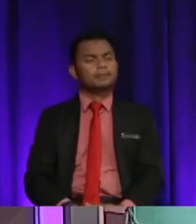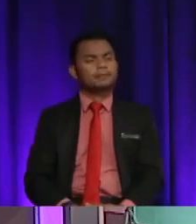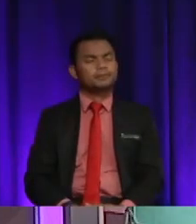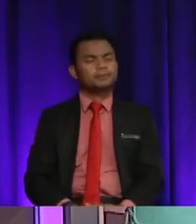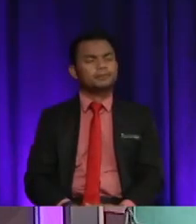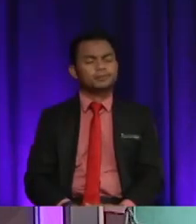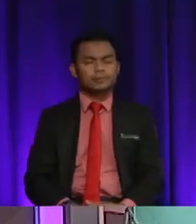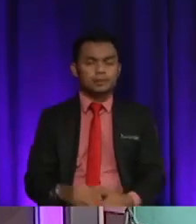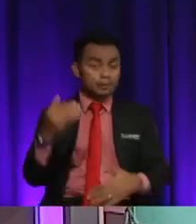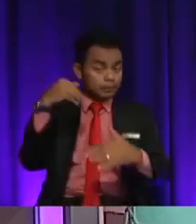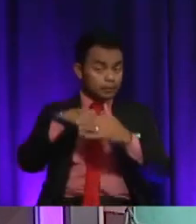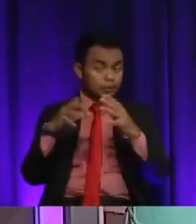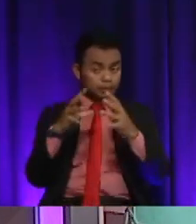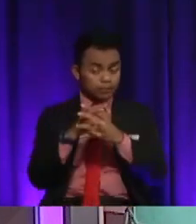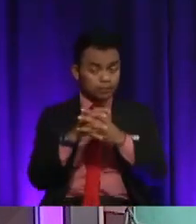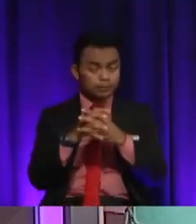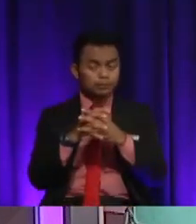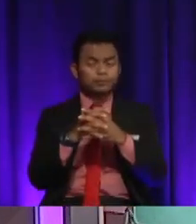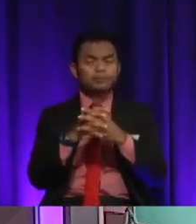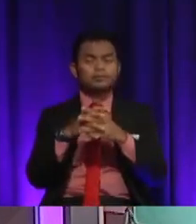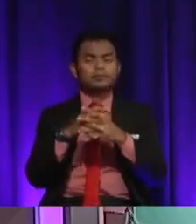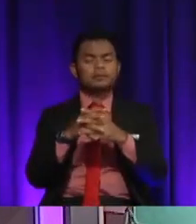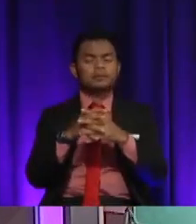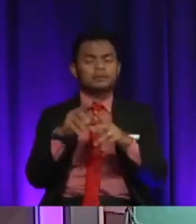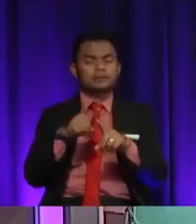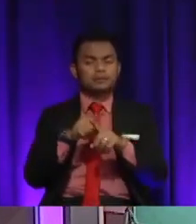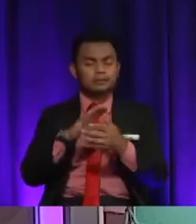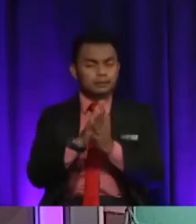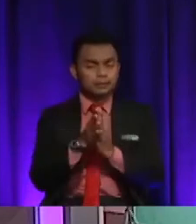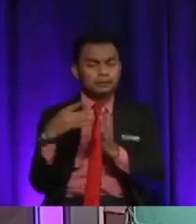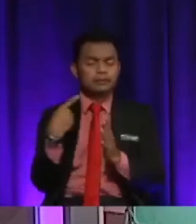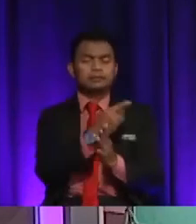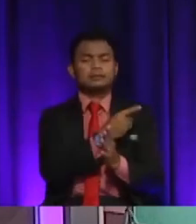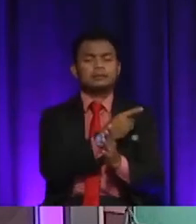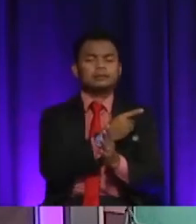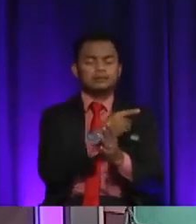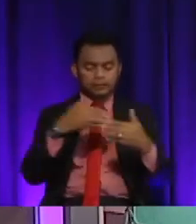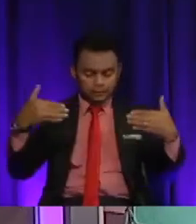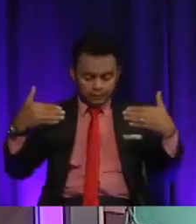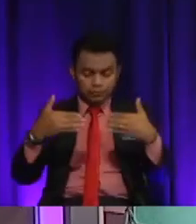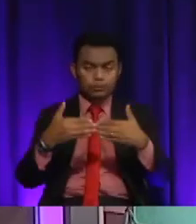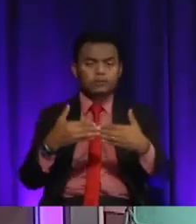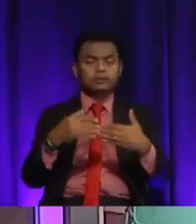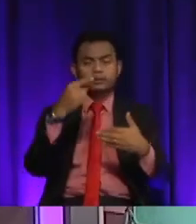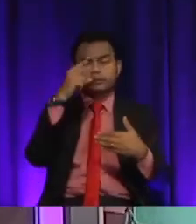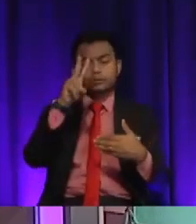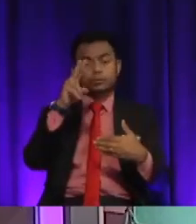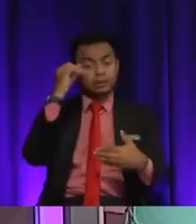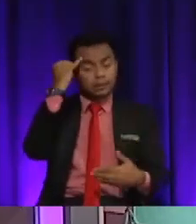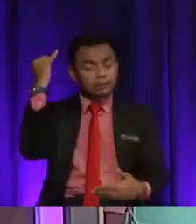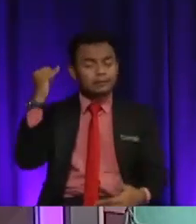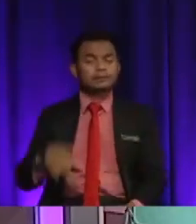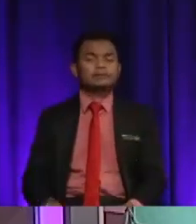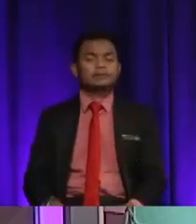maybe property because there's wealth. So we connect the two ideas. Somebody has died and then it involves money